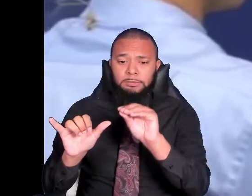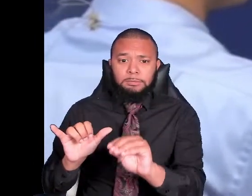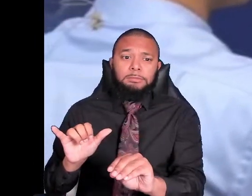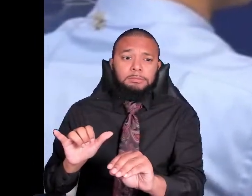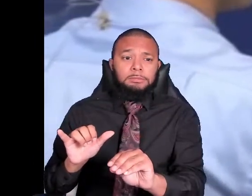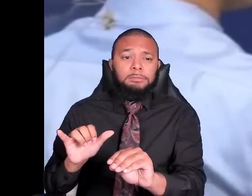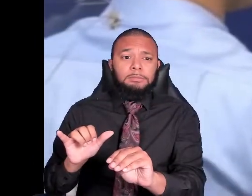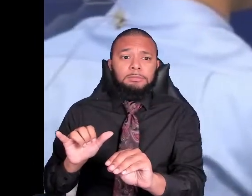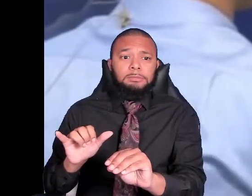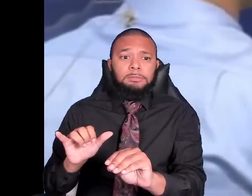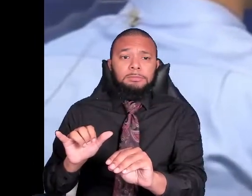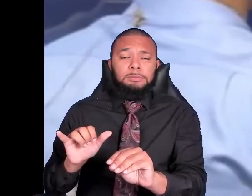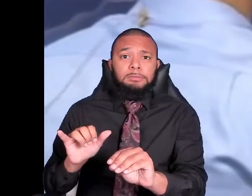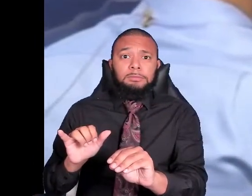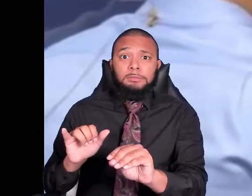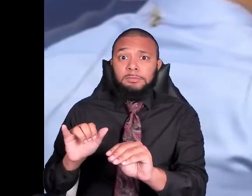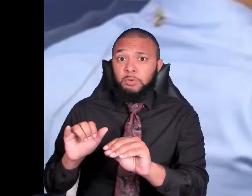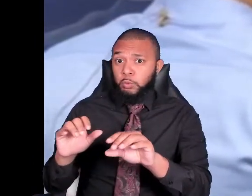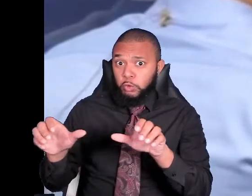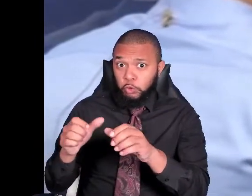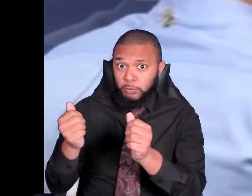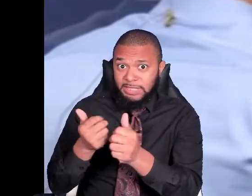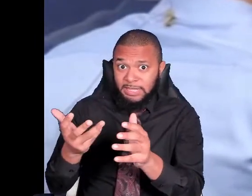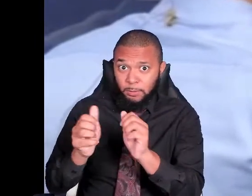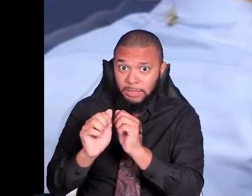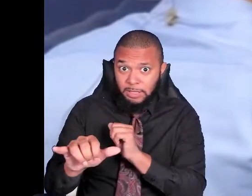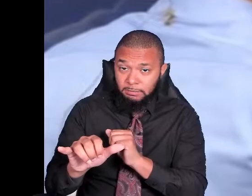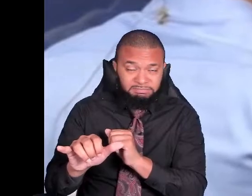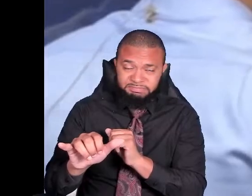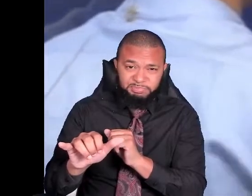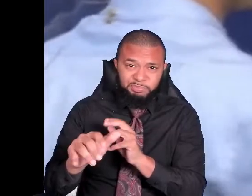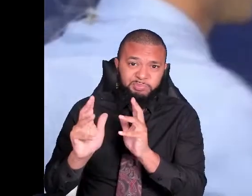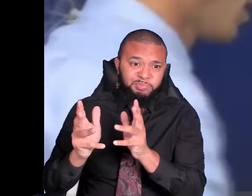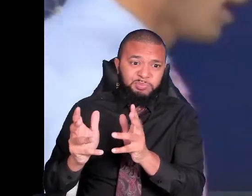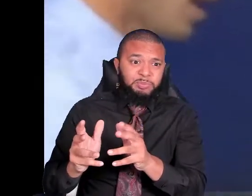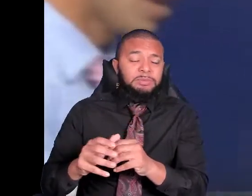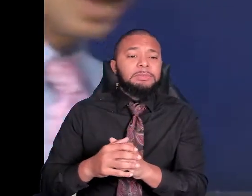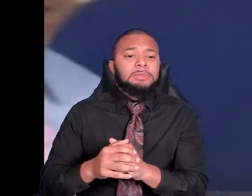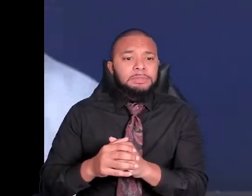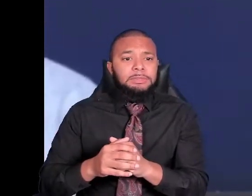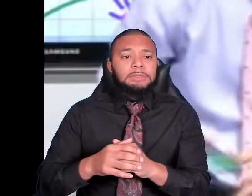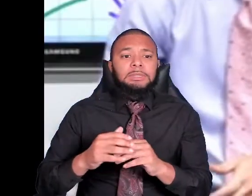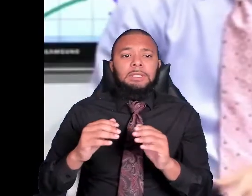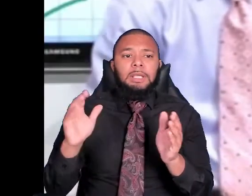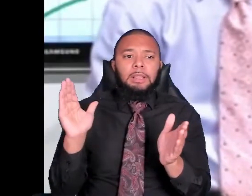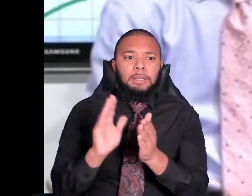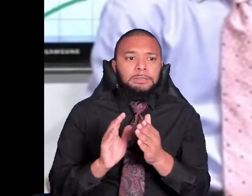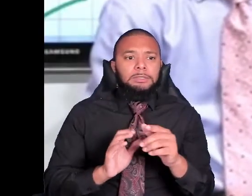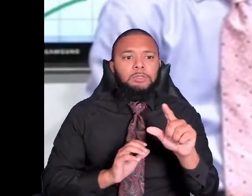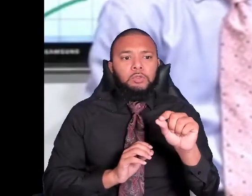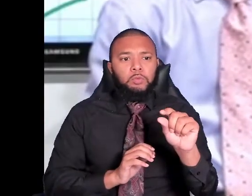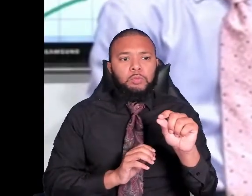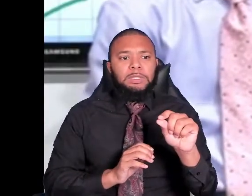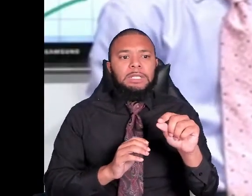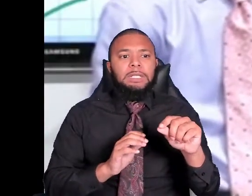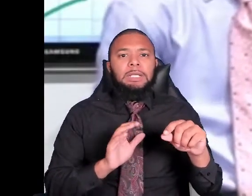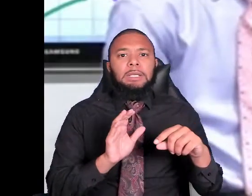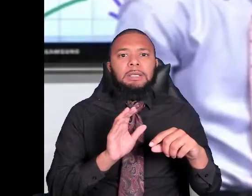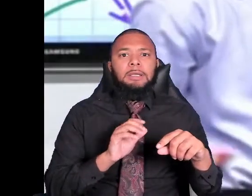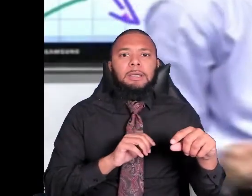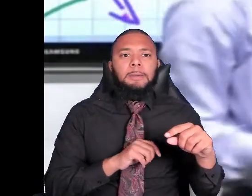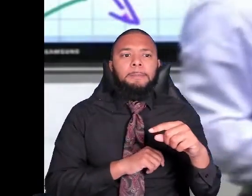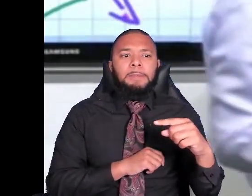any operations to that yet. 20 minus 5x. And now we